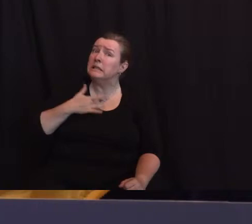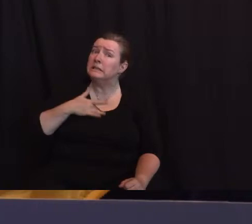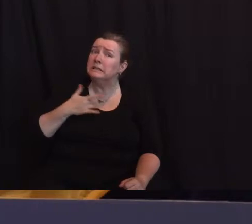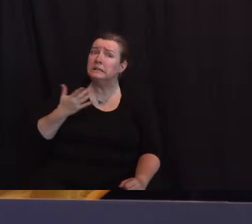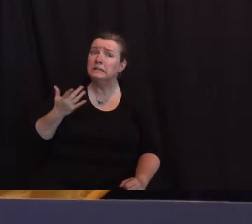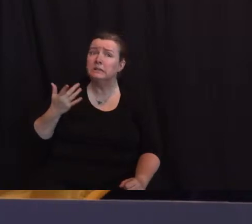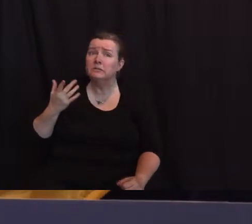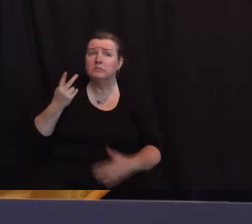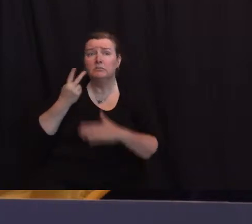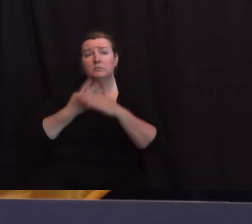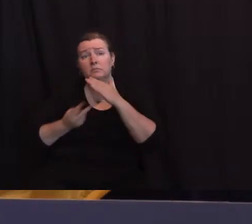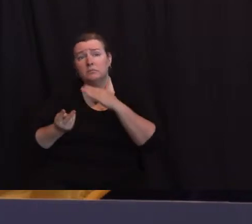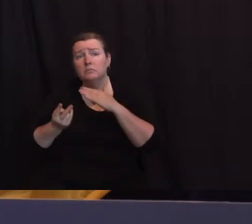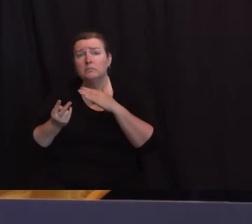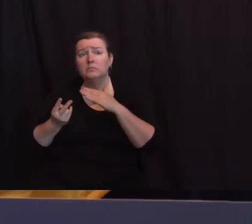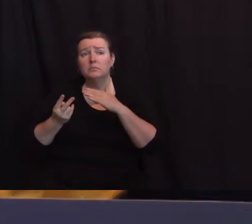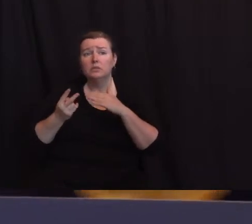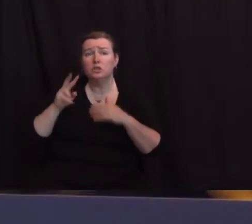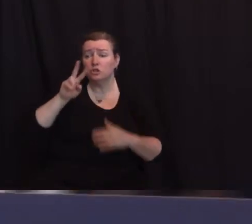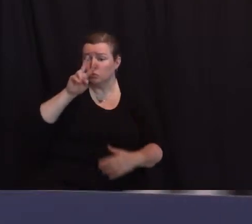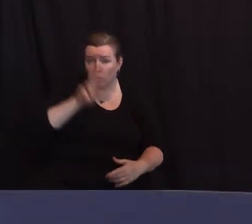2/3 of the cases are women?